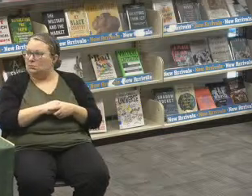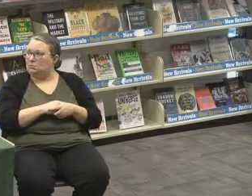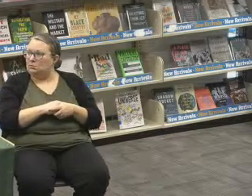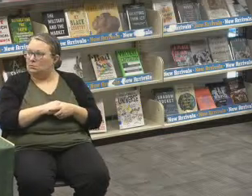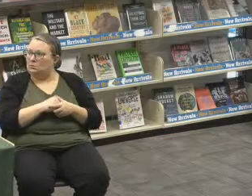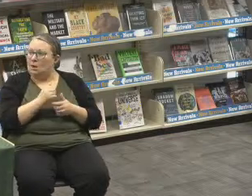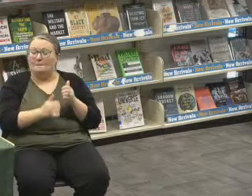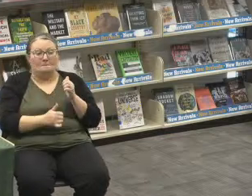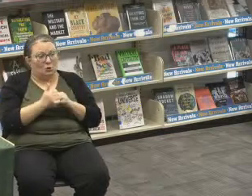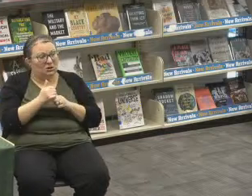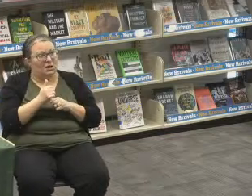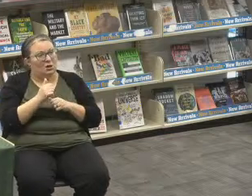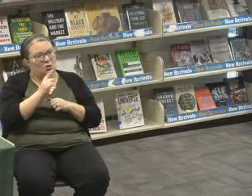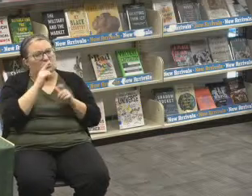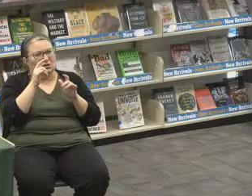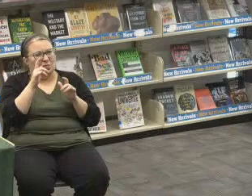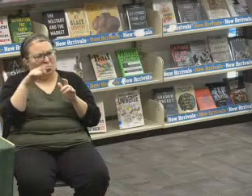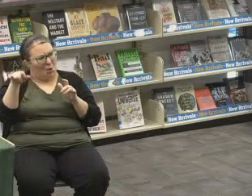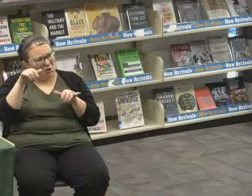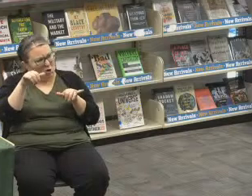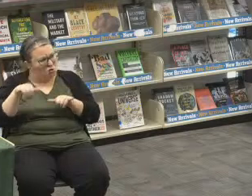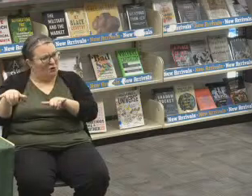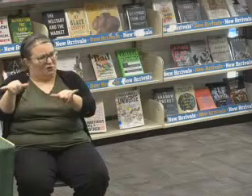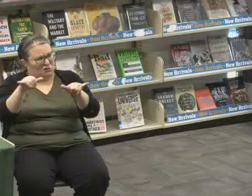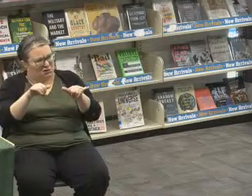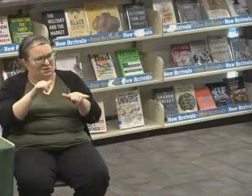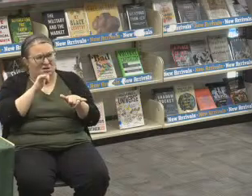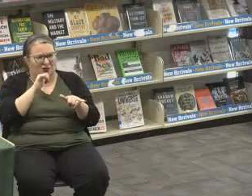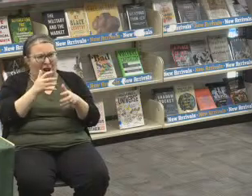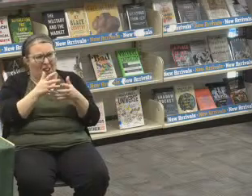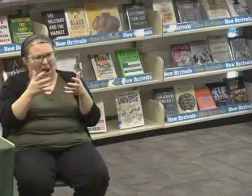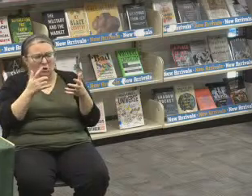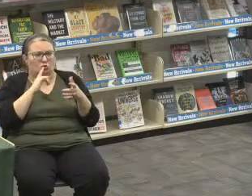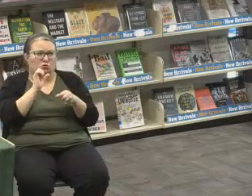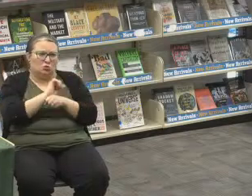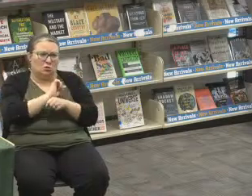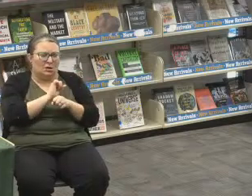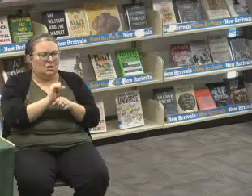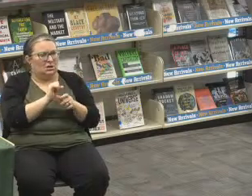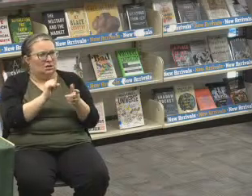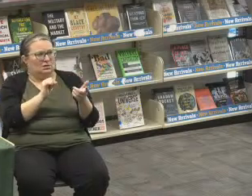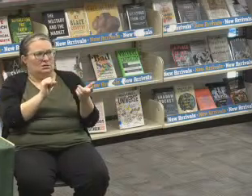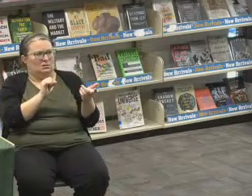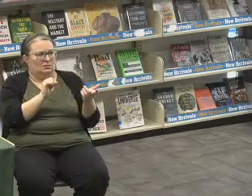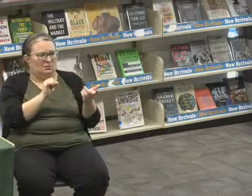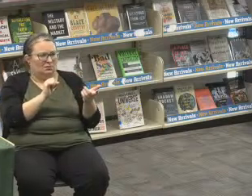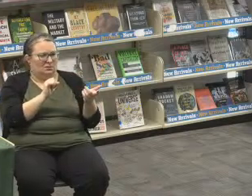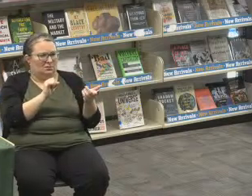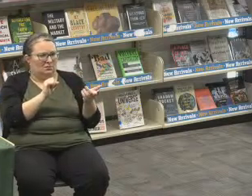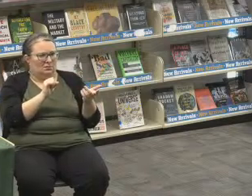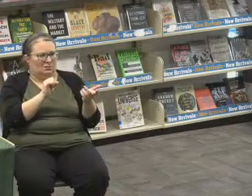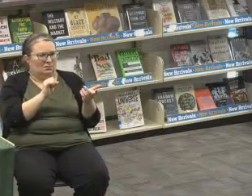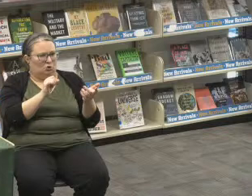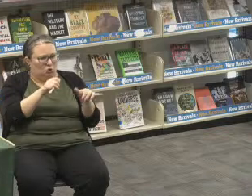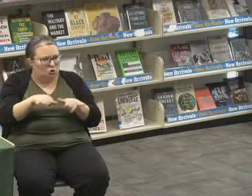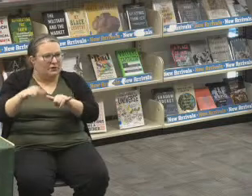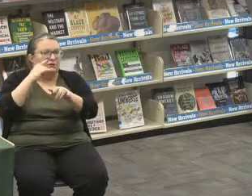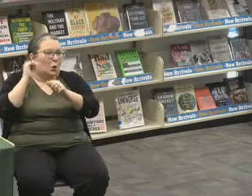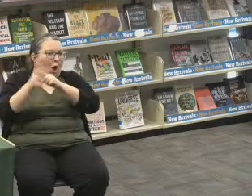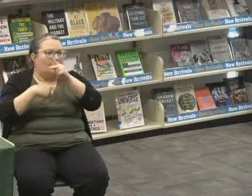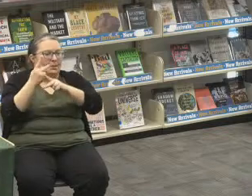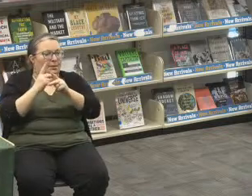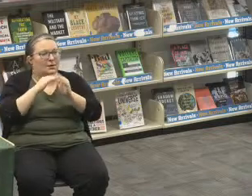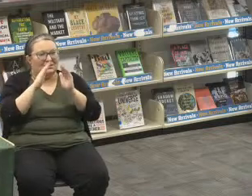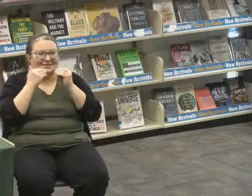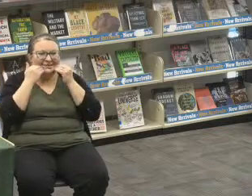For the most part, these are pretty universal. There's not too much that is true in humanity that is truly a universal thing. But people that